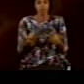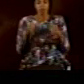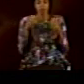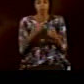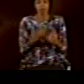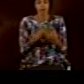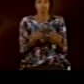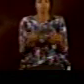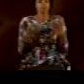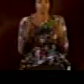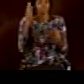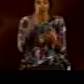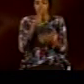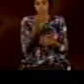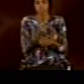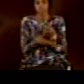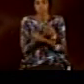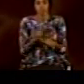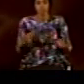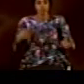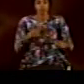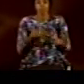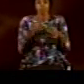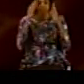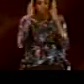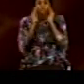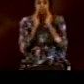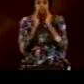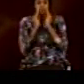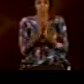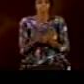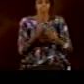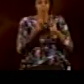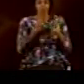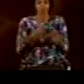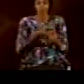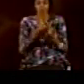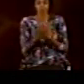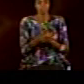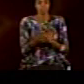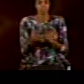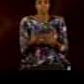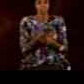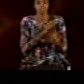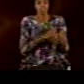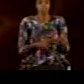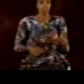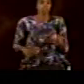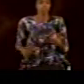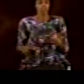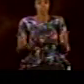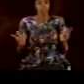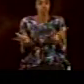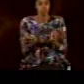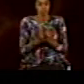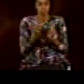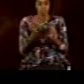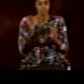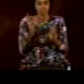mass conversion as the Lord reaches out to the people, even today again. Let us pray. Let's